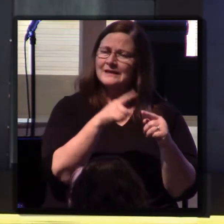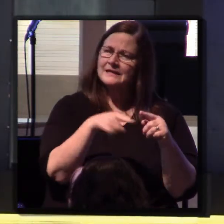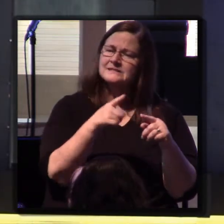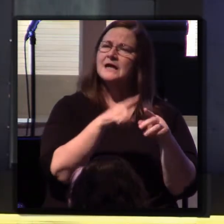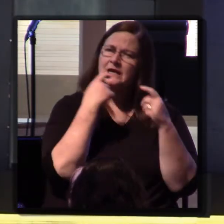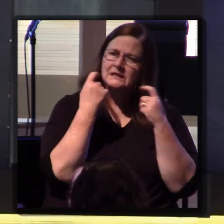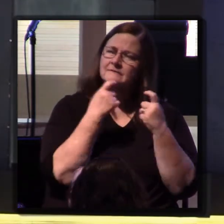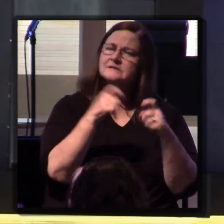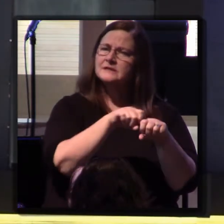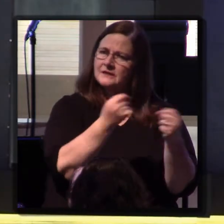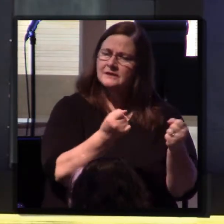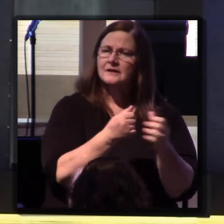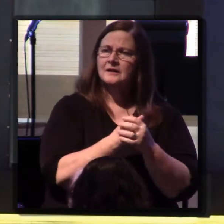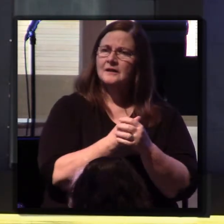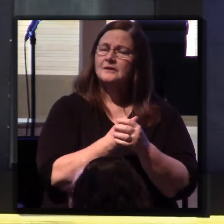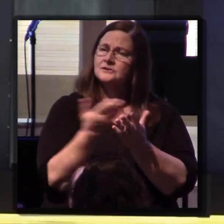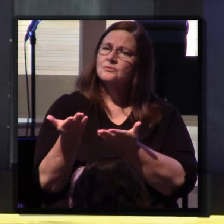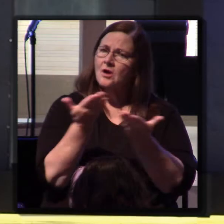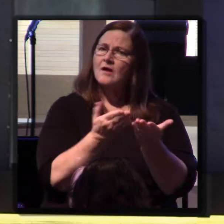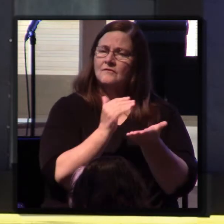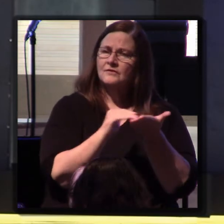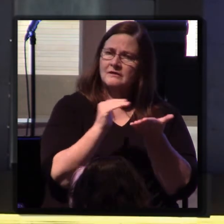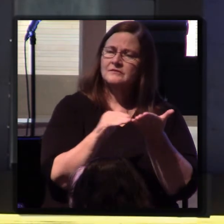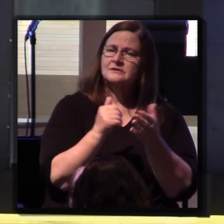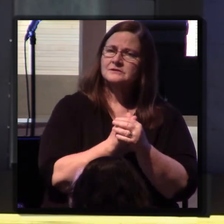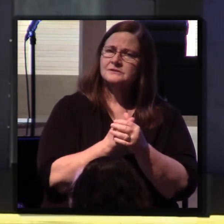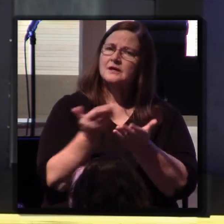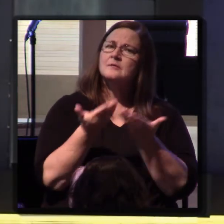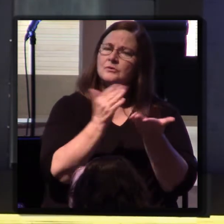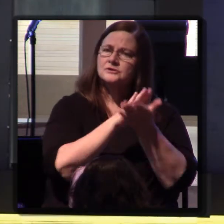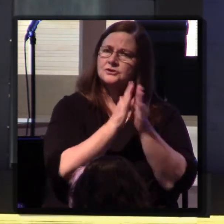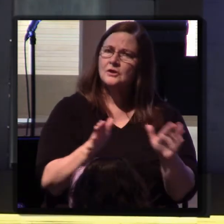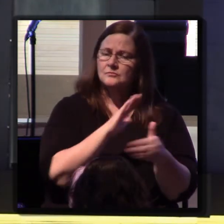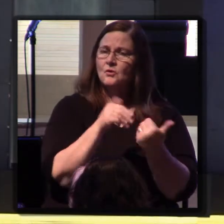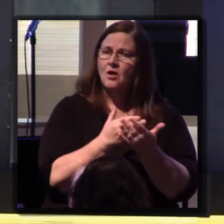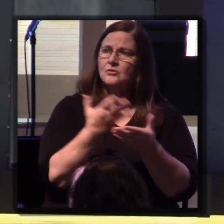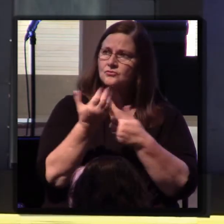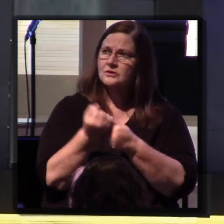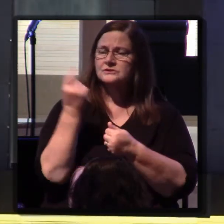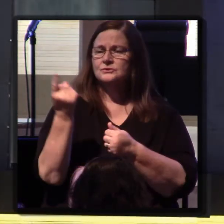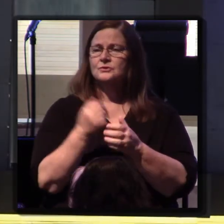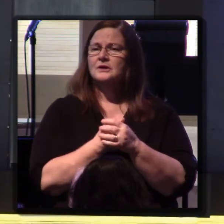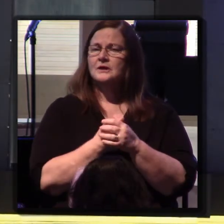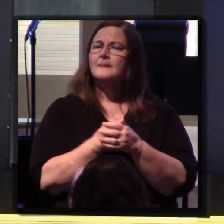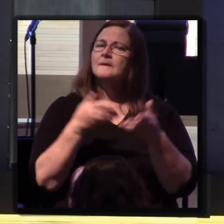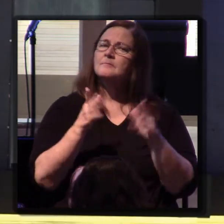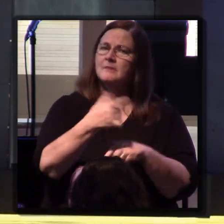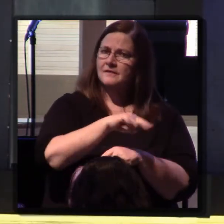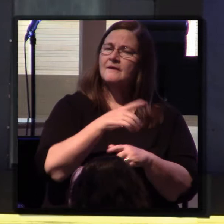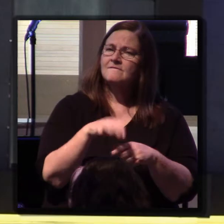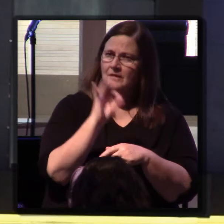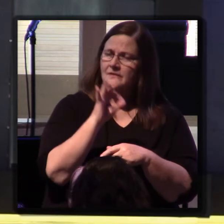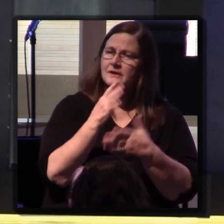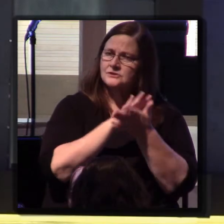to all who would believe in him, that you would break that cycle of sin, that you would bring forgiveness, and that ultimately you will bring